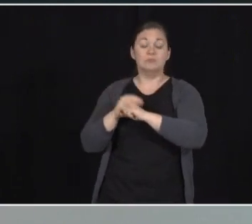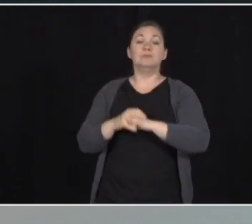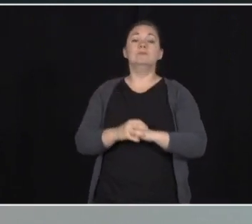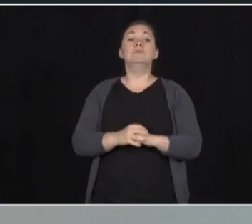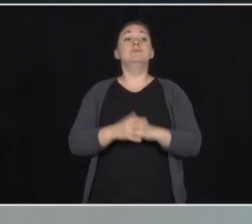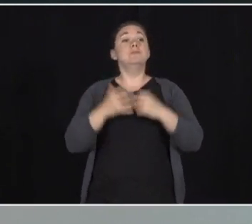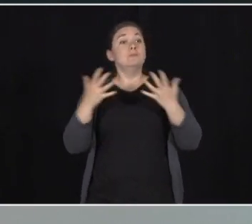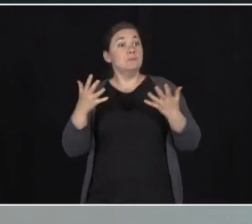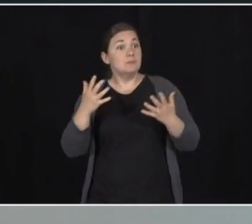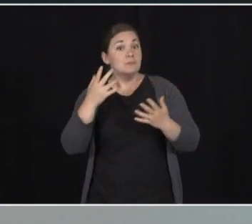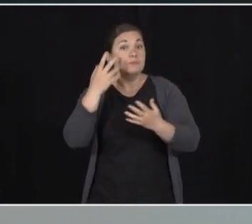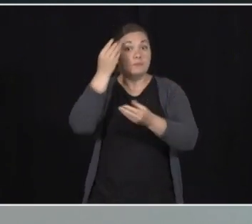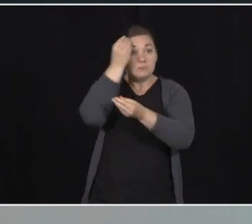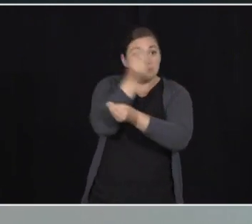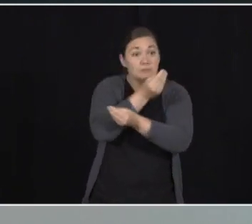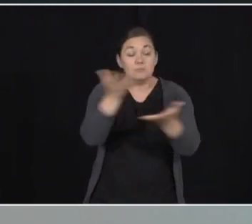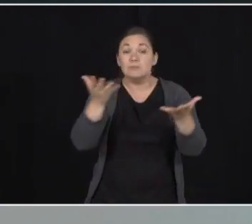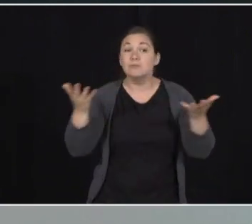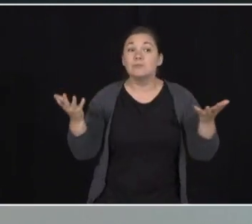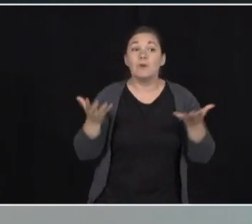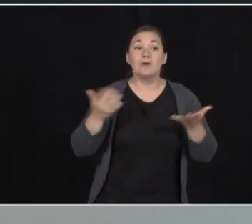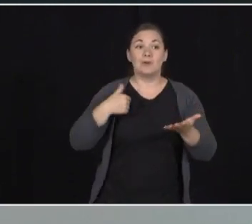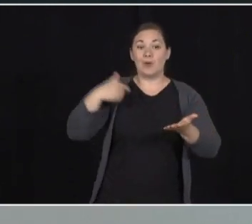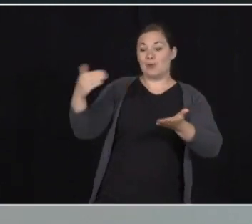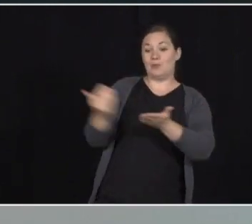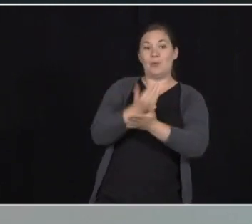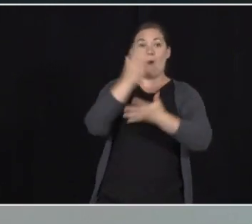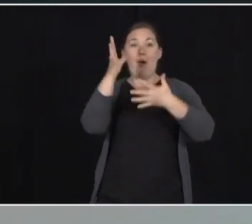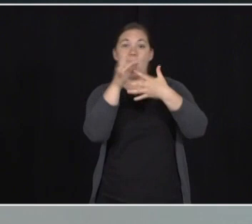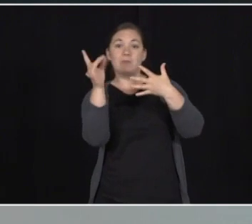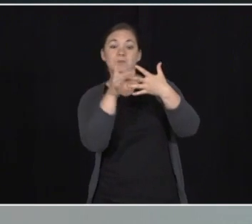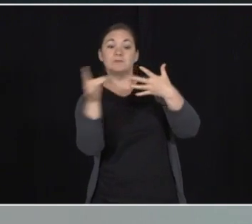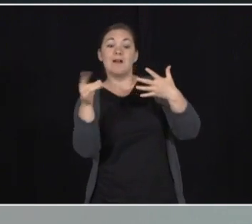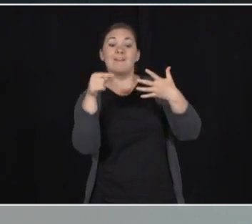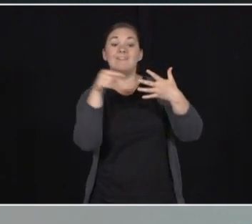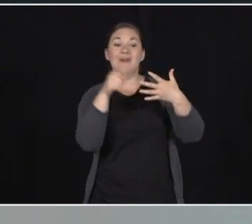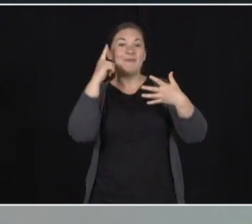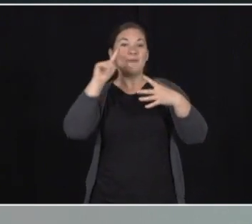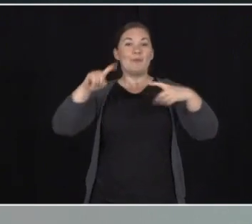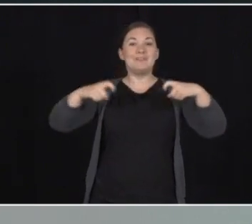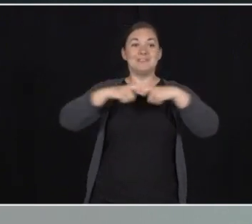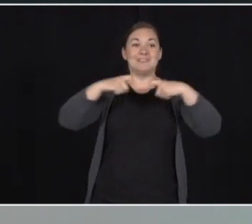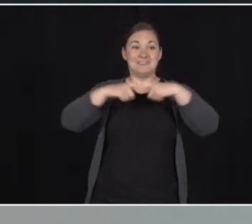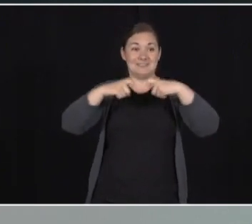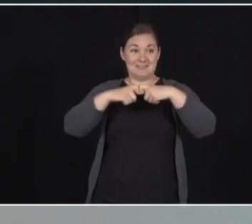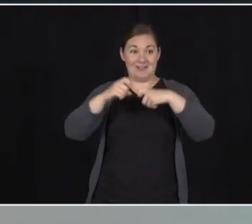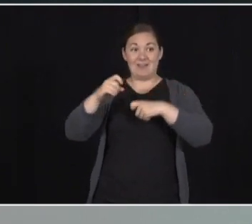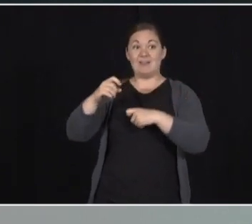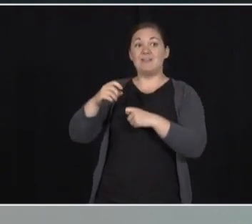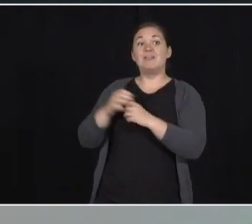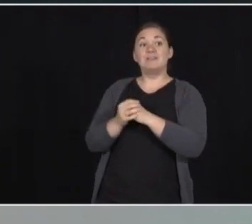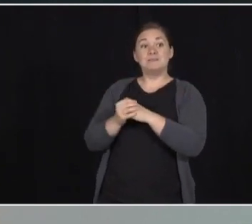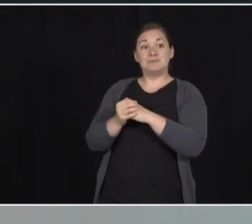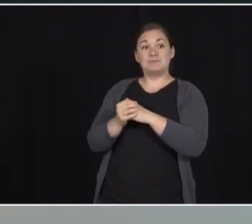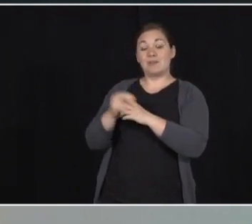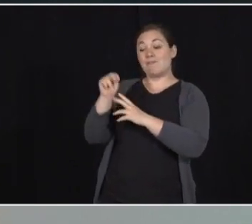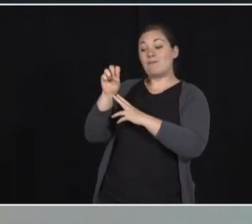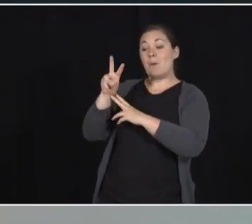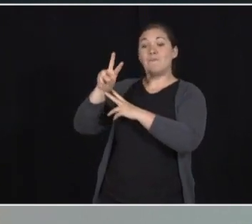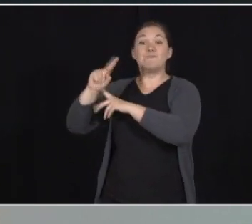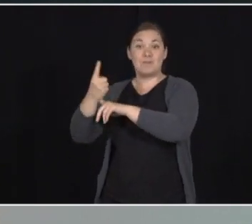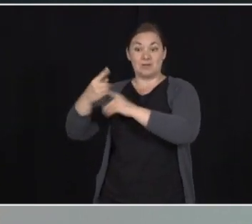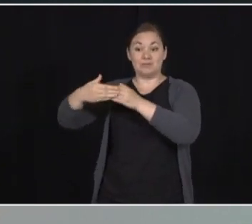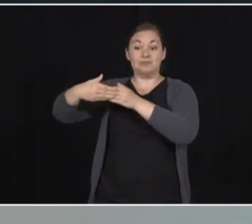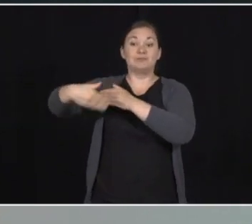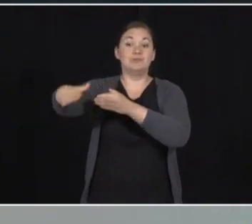for Ontario's electricity consumers. Beginning on November 1st, 2020, our government will offer electricity customers the option,